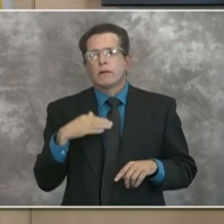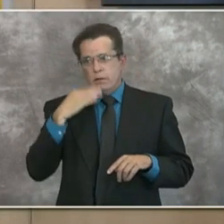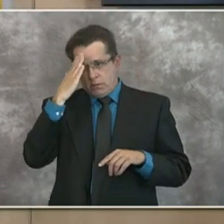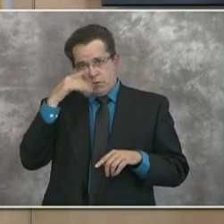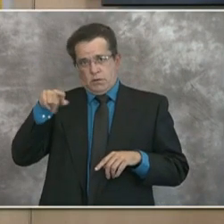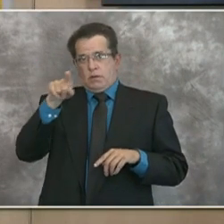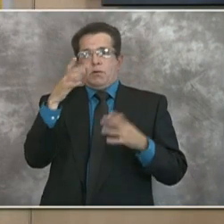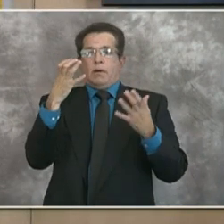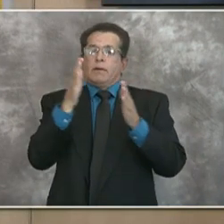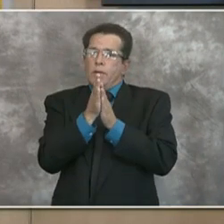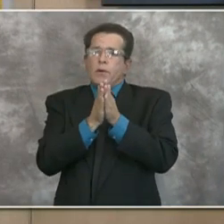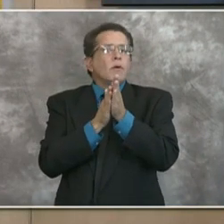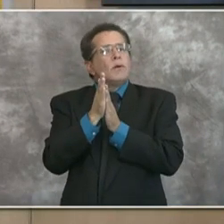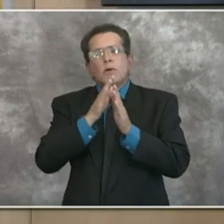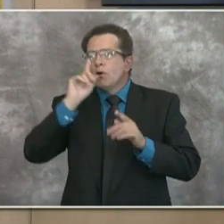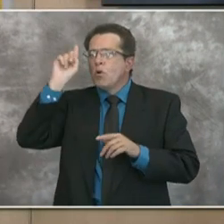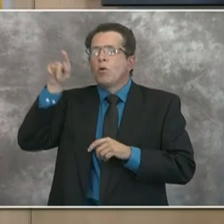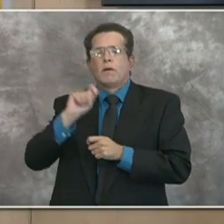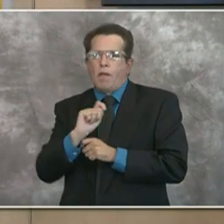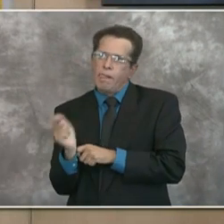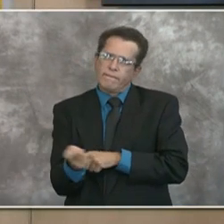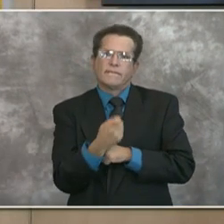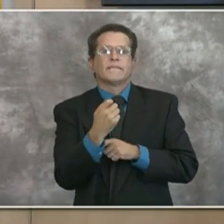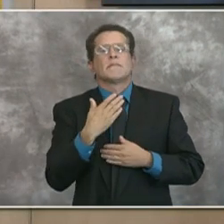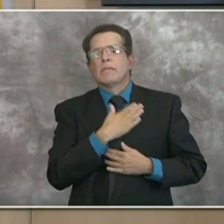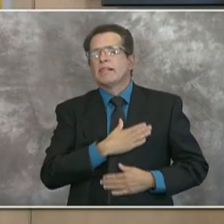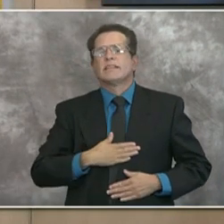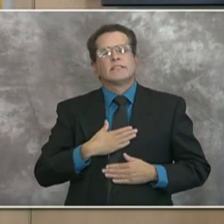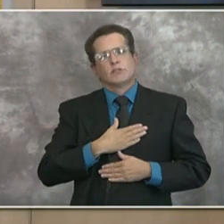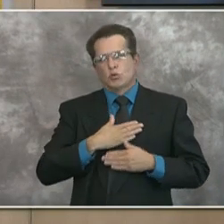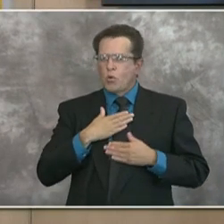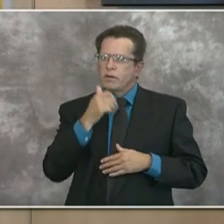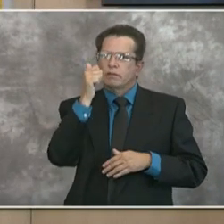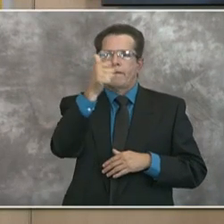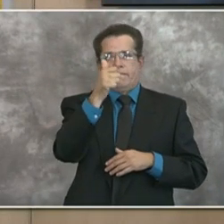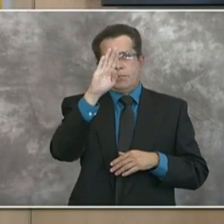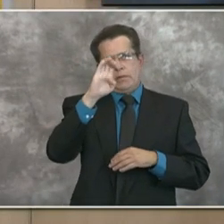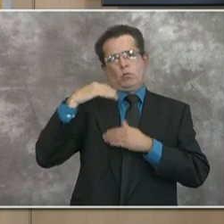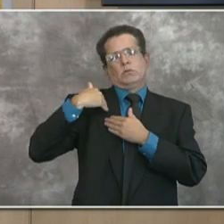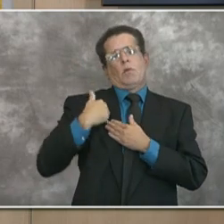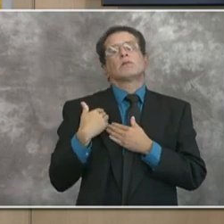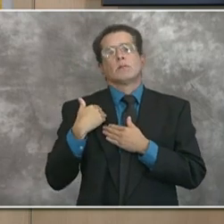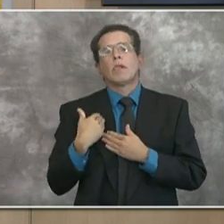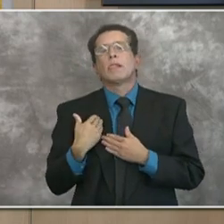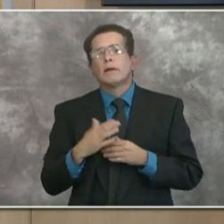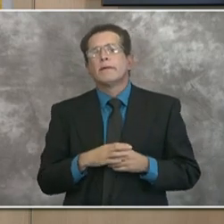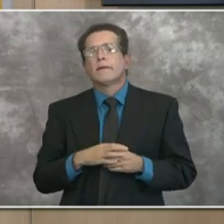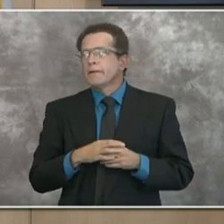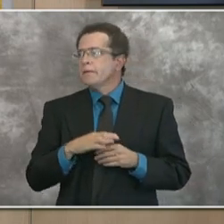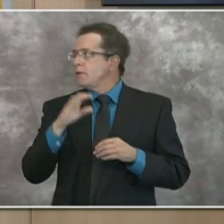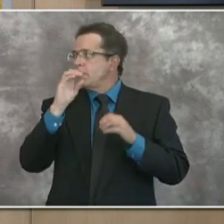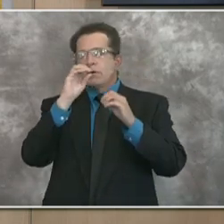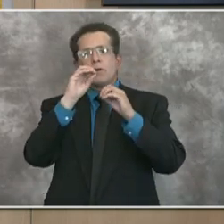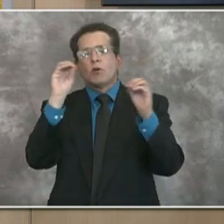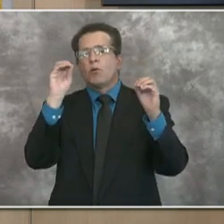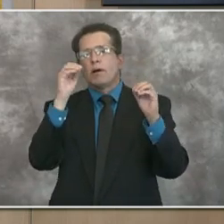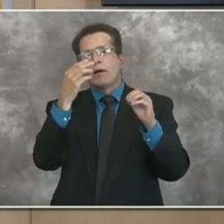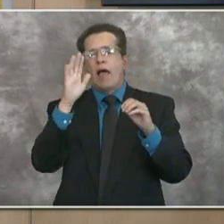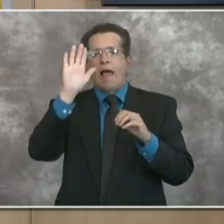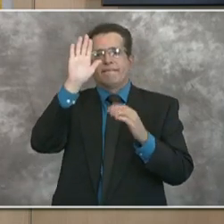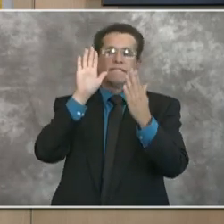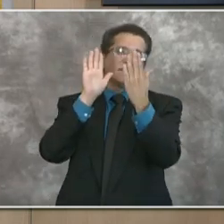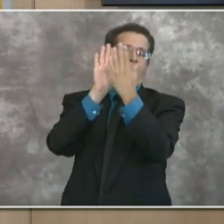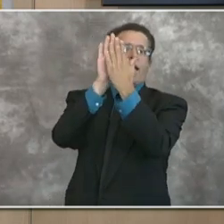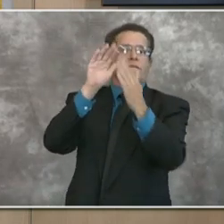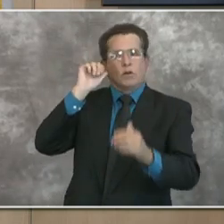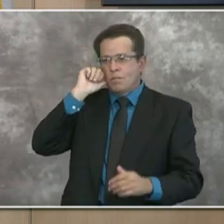to get out and golf, so please enjoy your opportunity responsibly. But no high fives tomorrow, no hanging